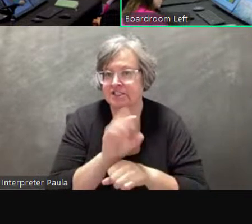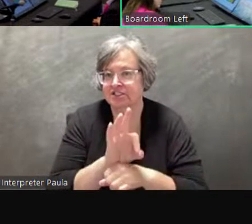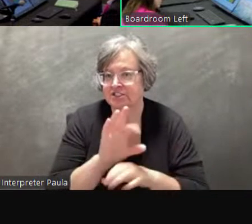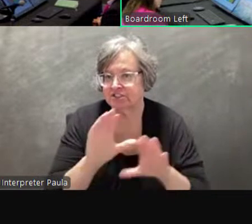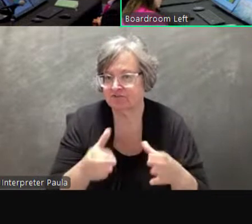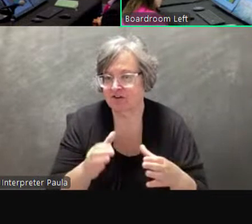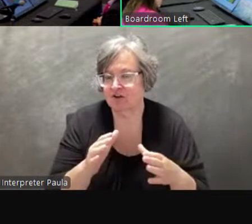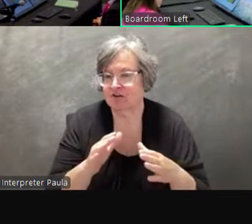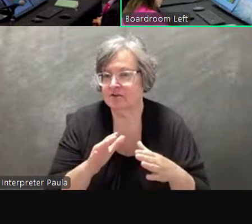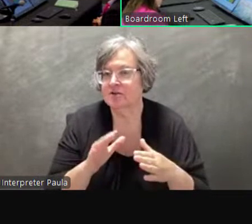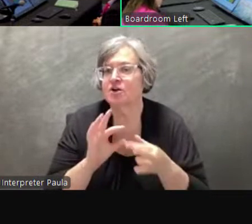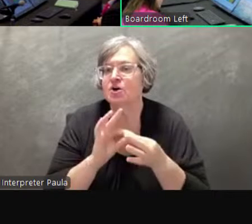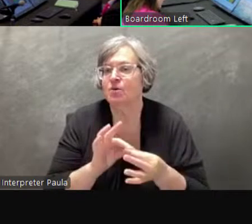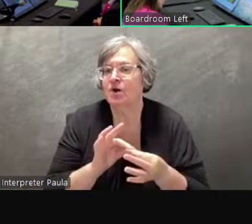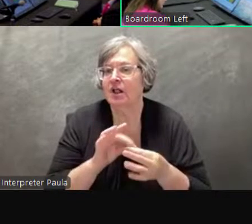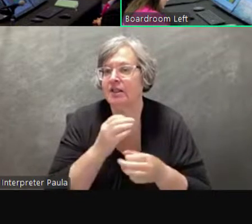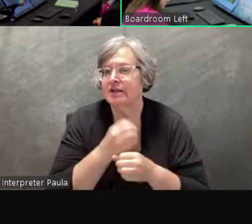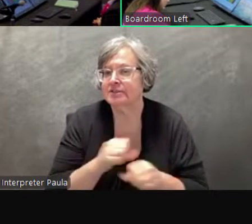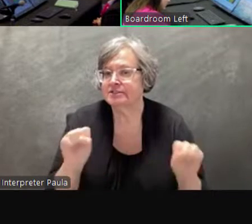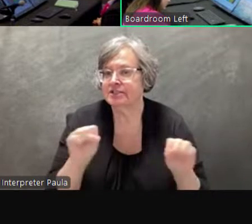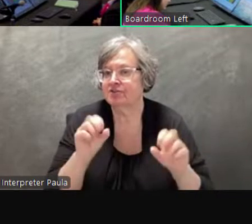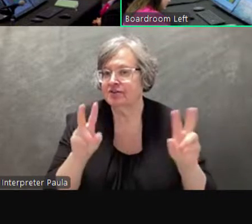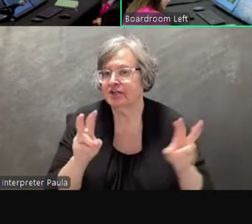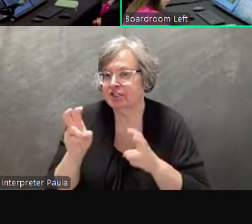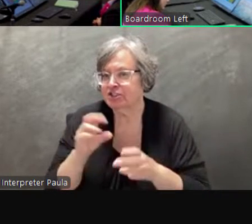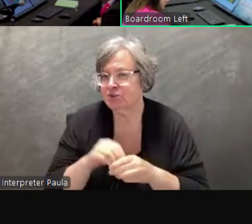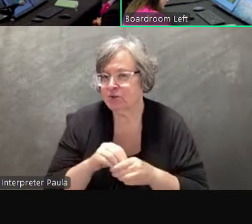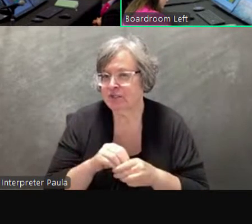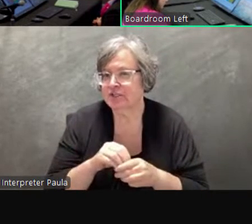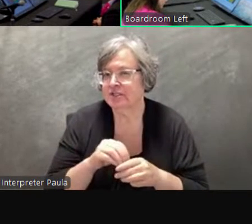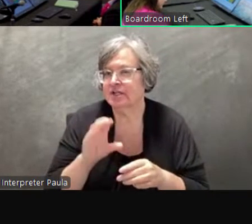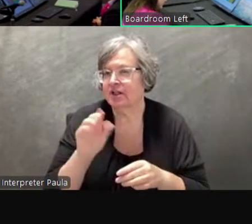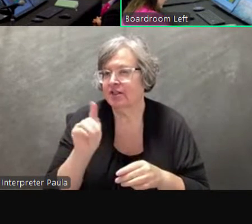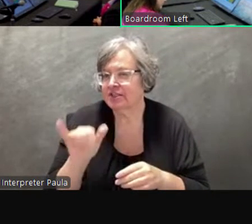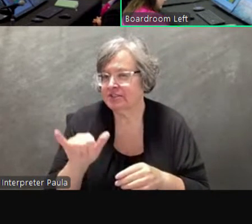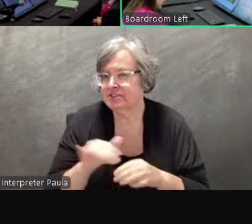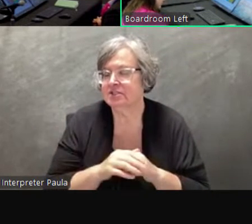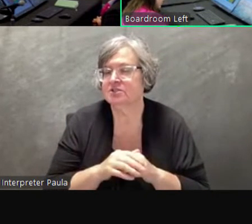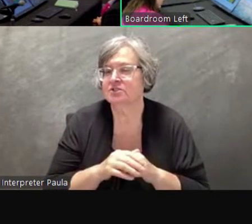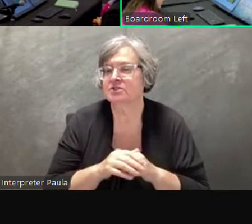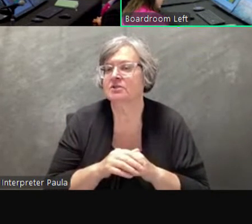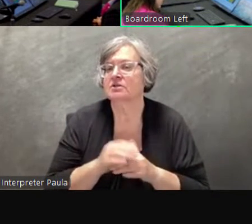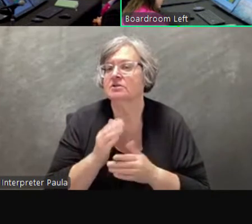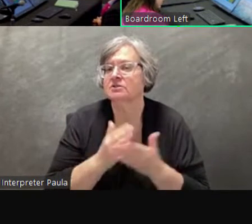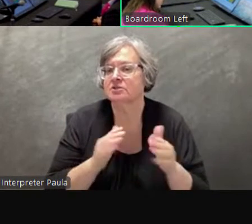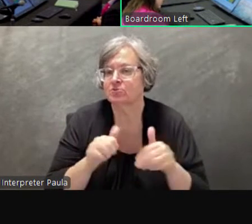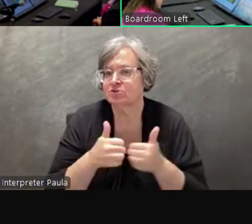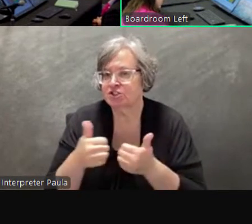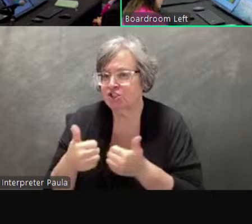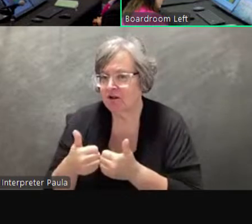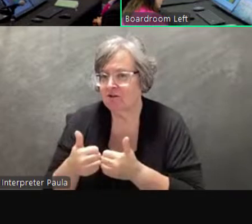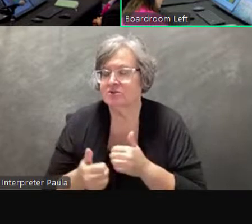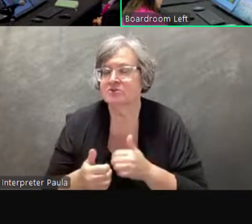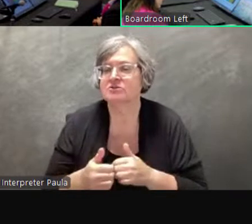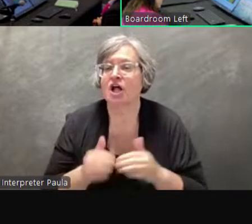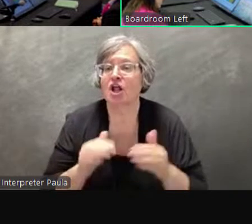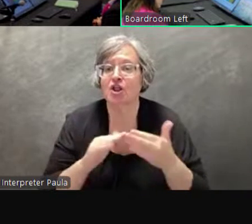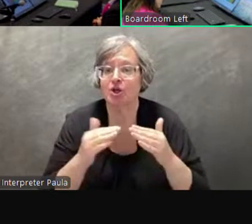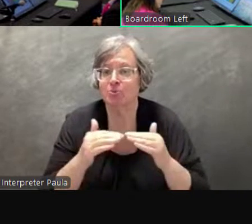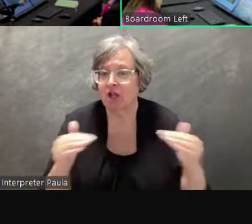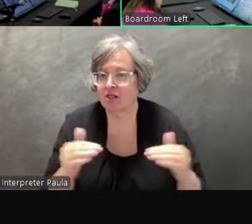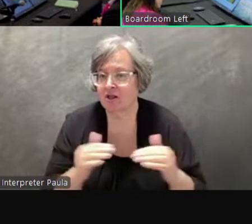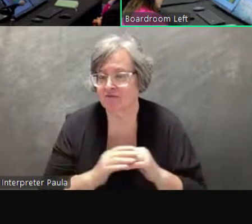around the safety issues in the city, around the challenges, around the root causes of those issues at the community level.